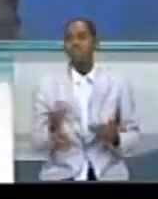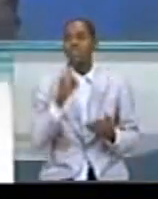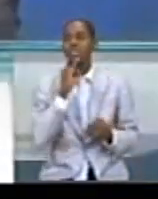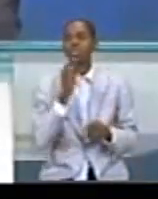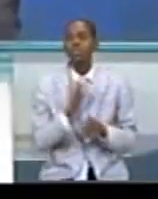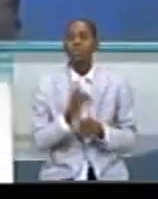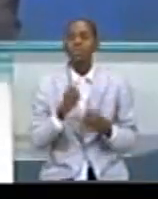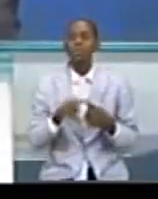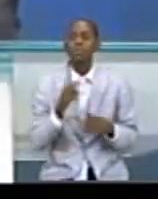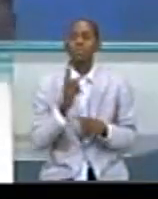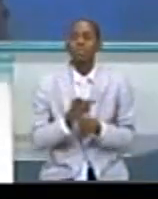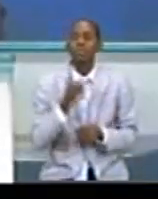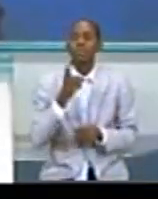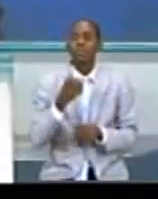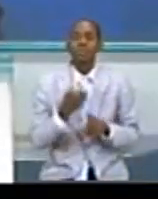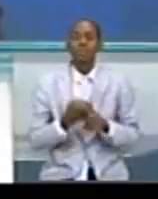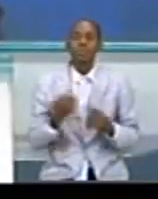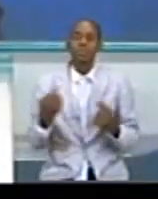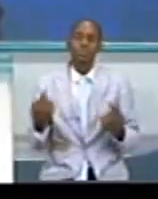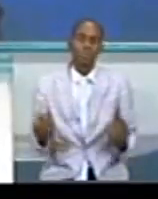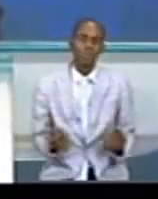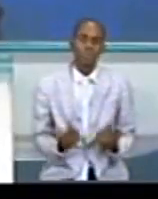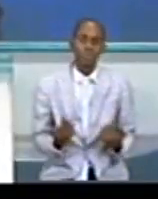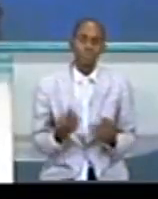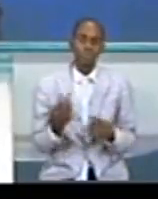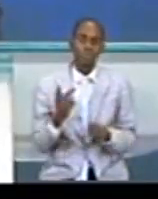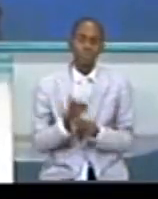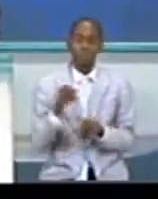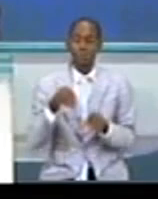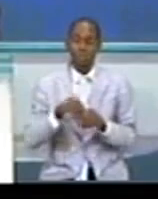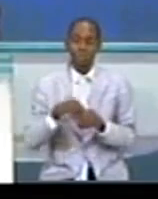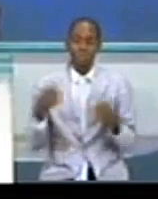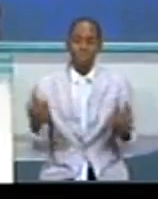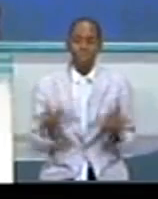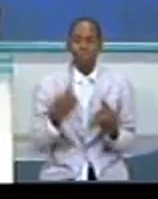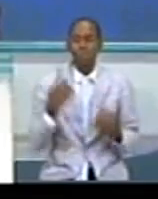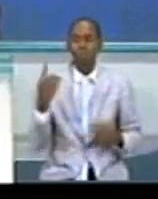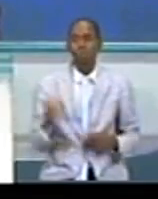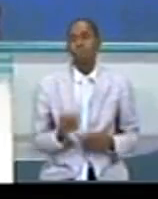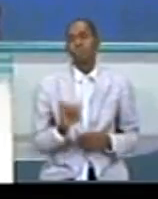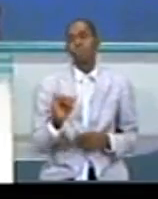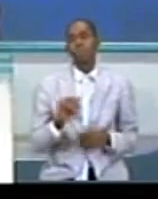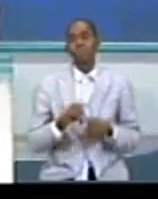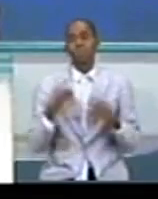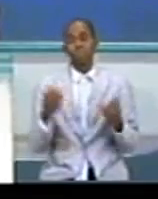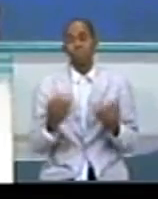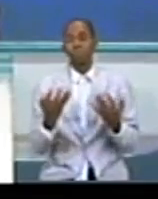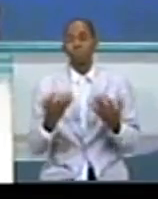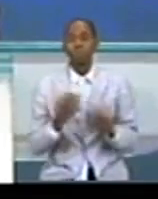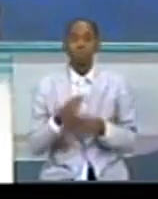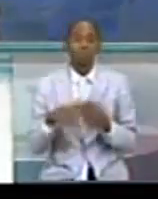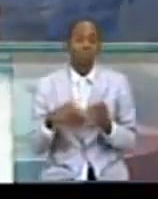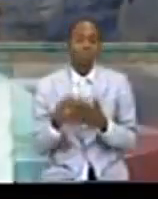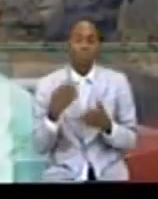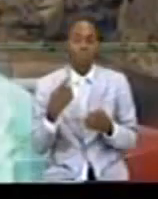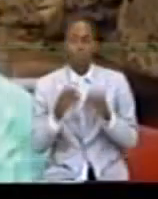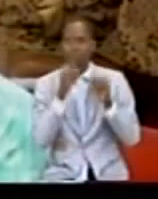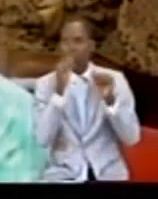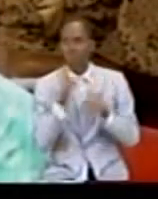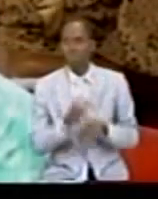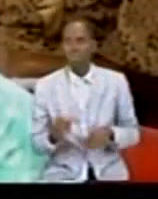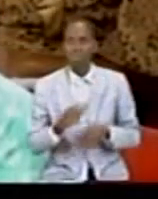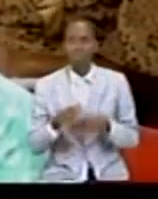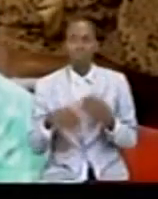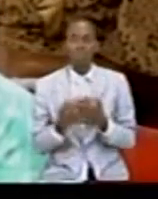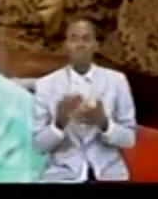for all eternity. But now you want all your blessing, all your riches, all your